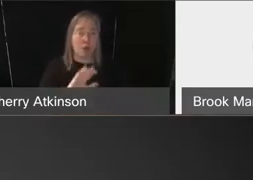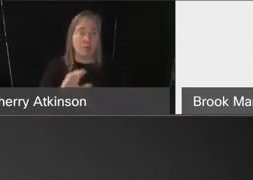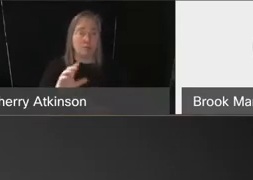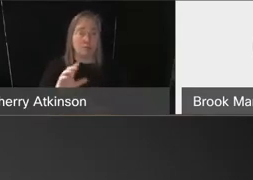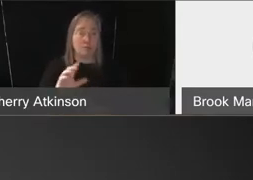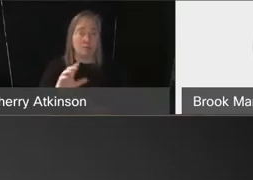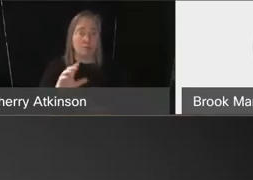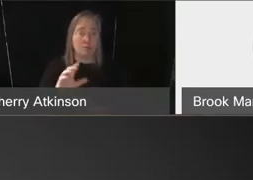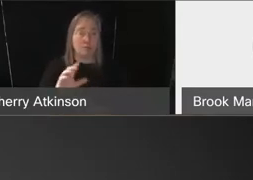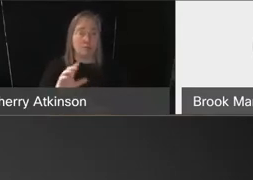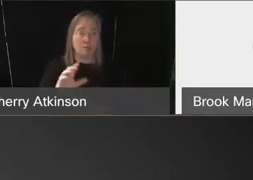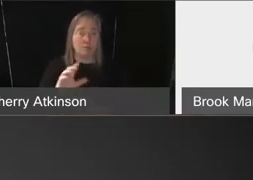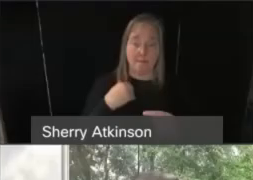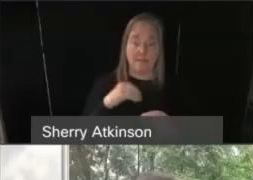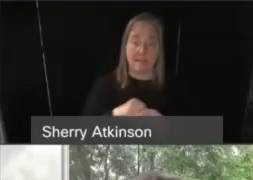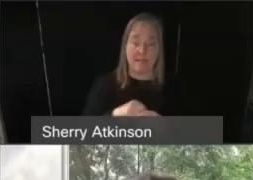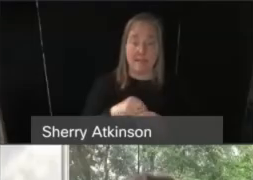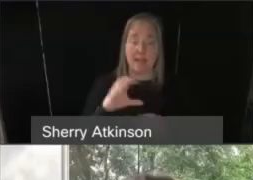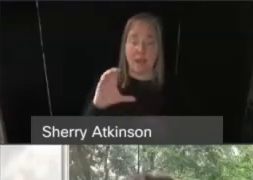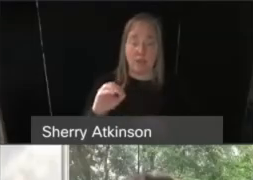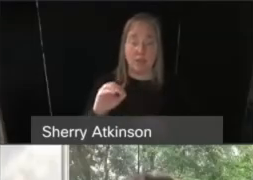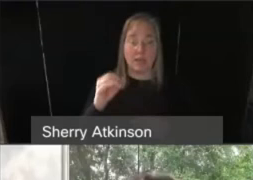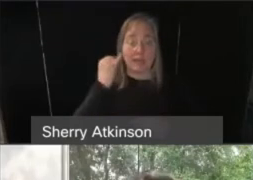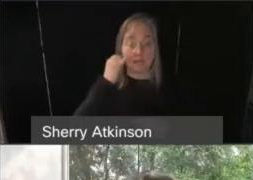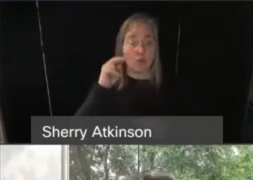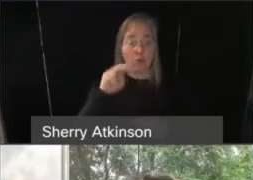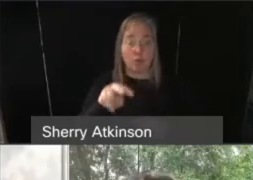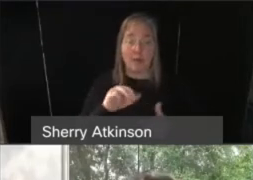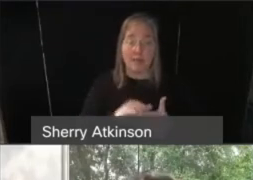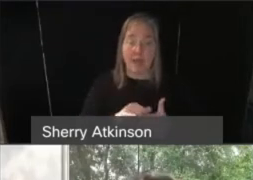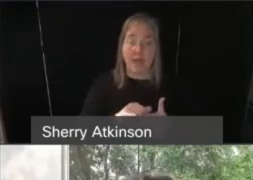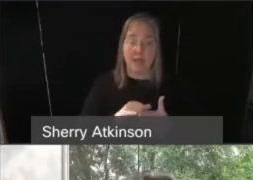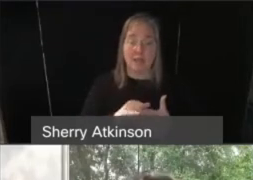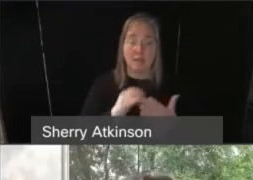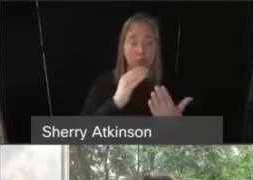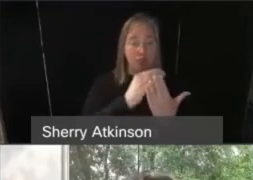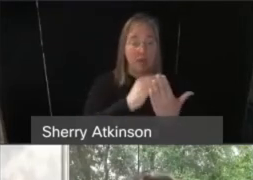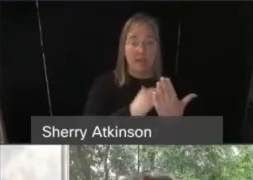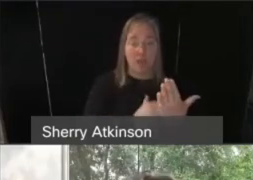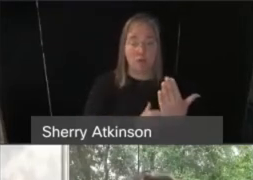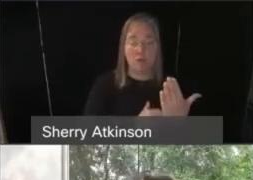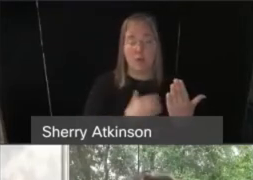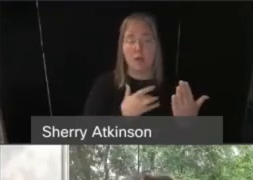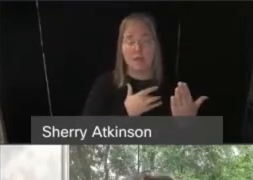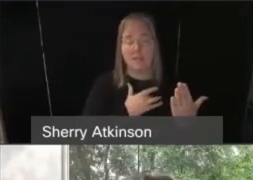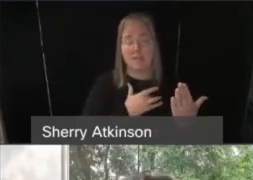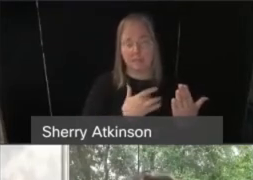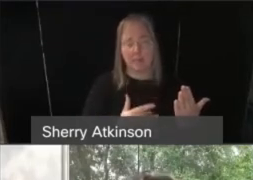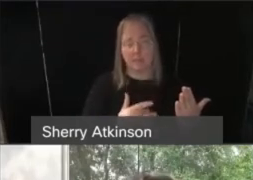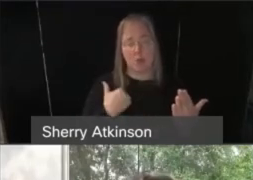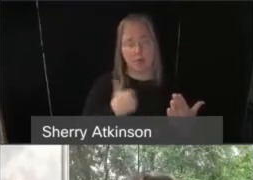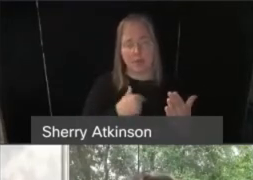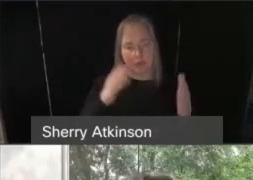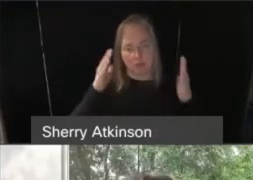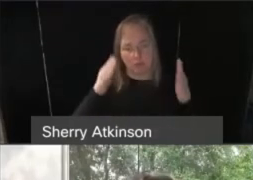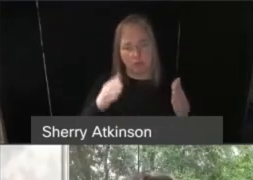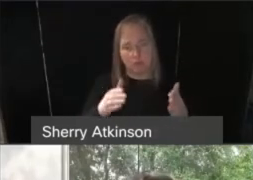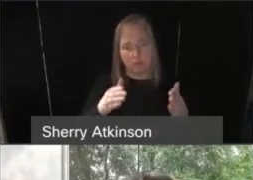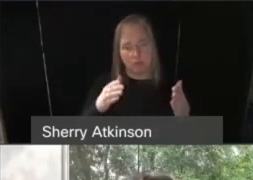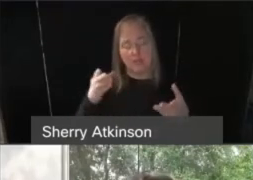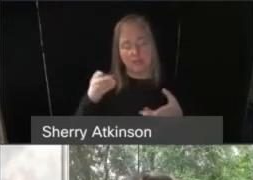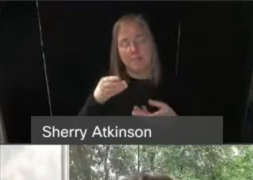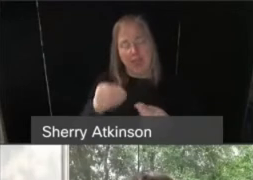the county. If you look at that breakdown, typically, like, you know, we need to spend $10 to $12 million each year.